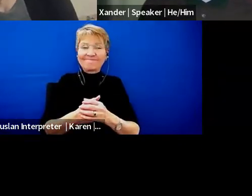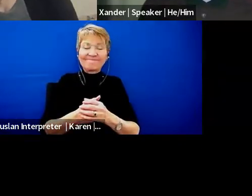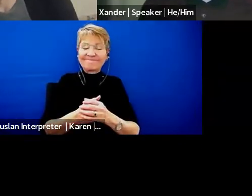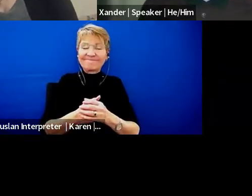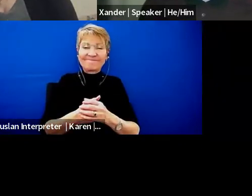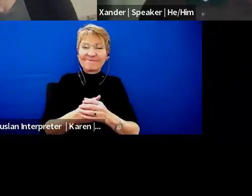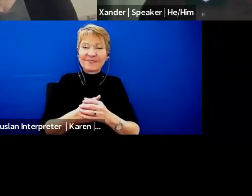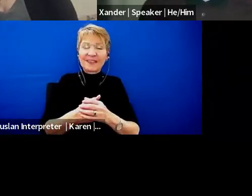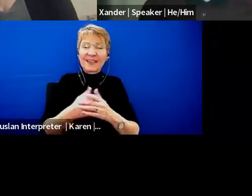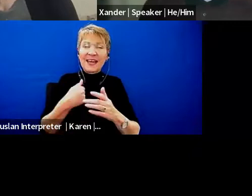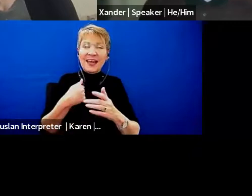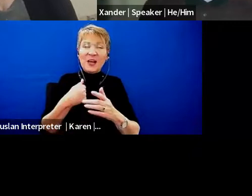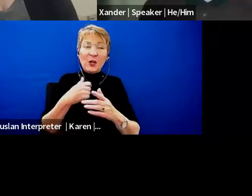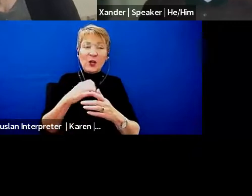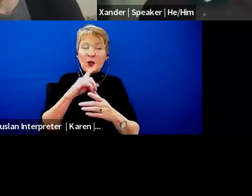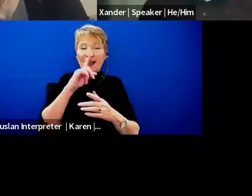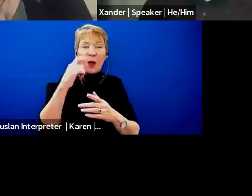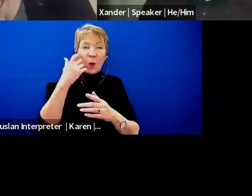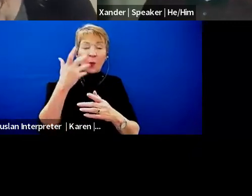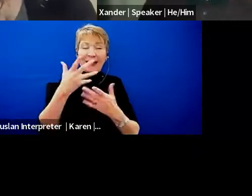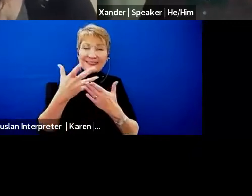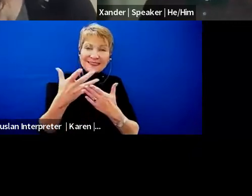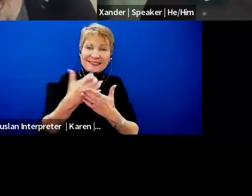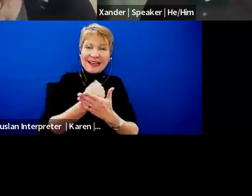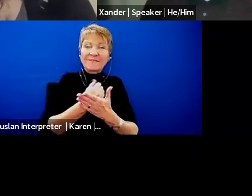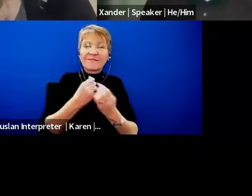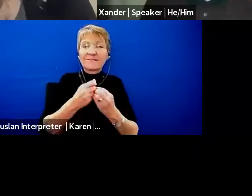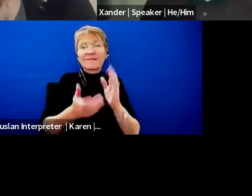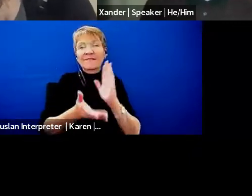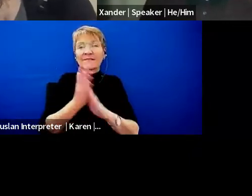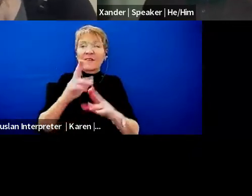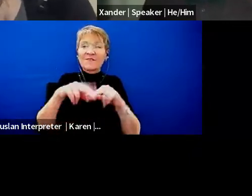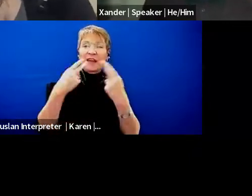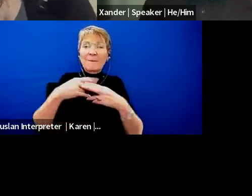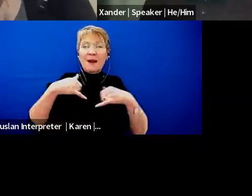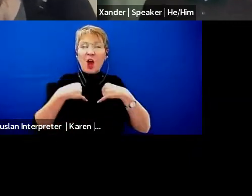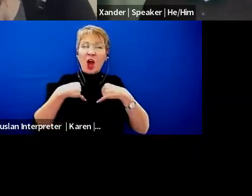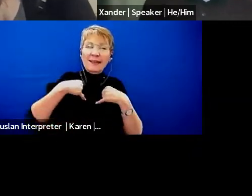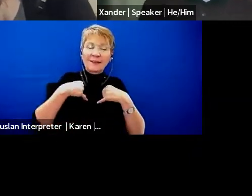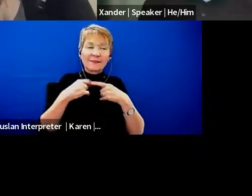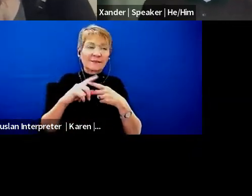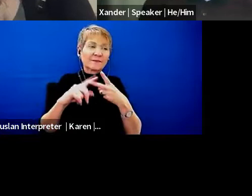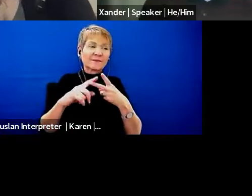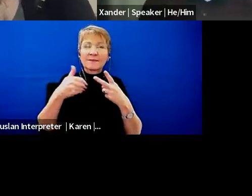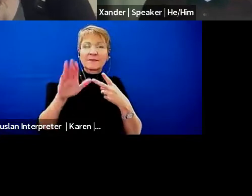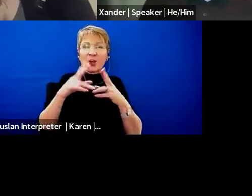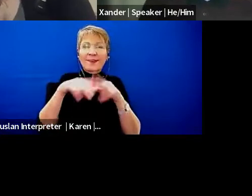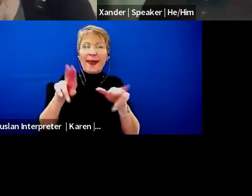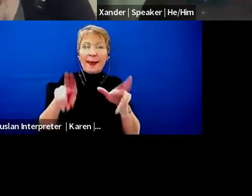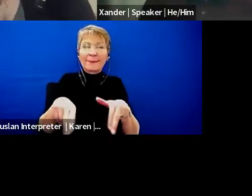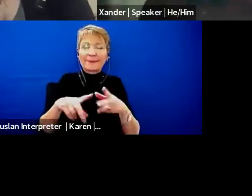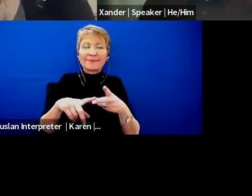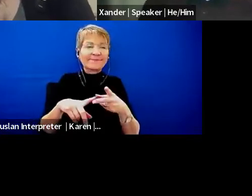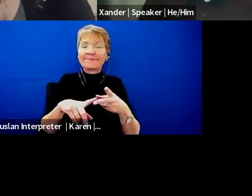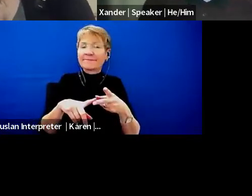safely go on family hiking trips or go camping. Instead, I